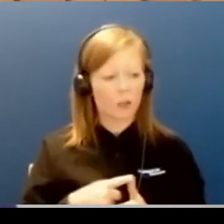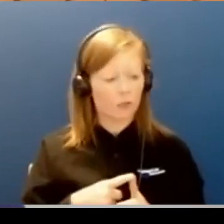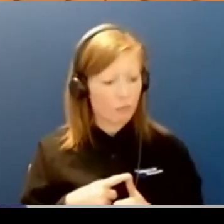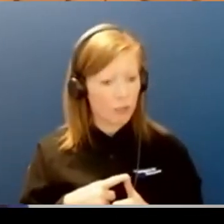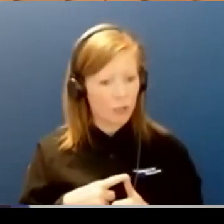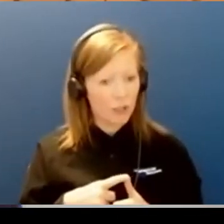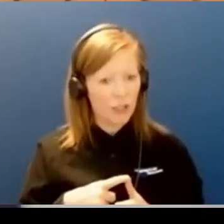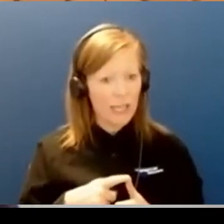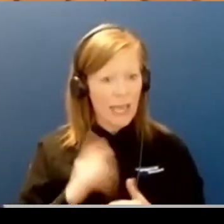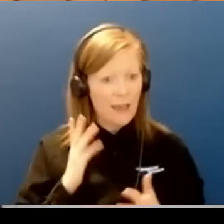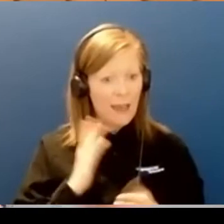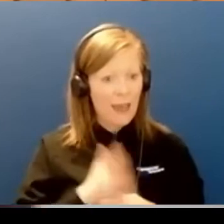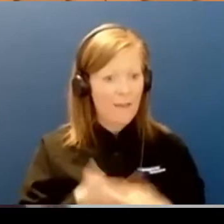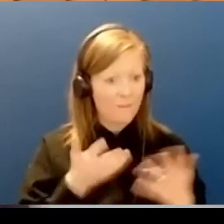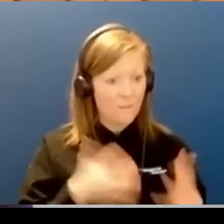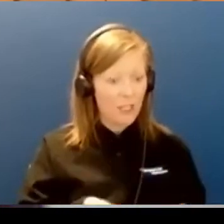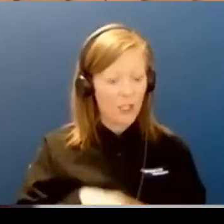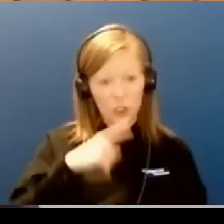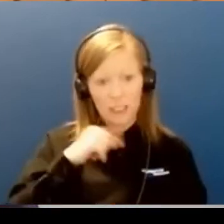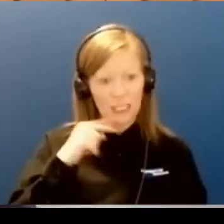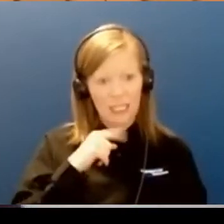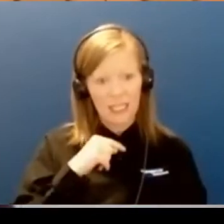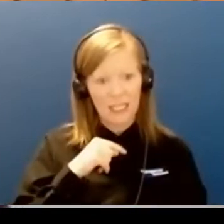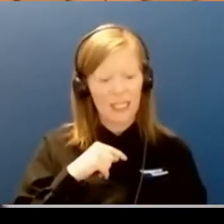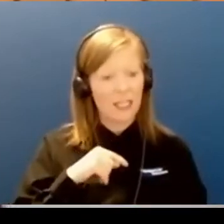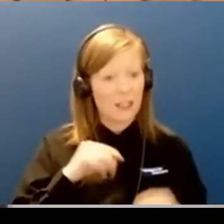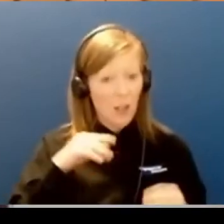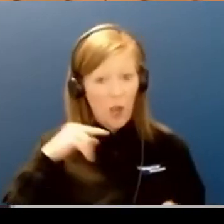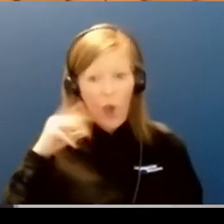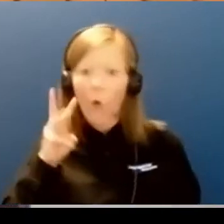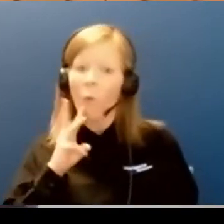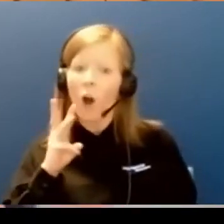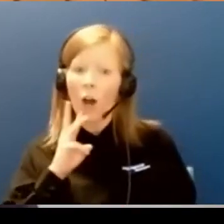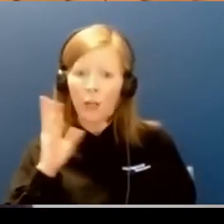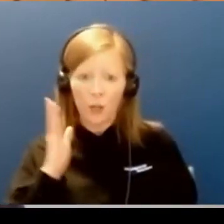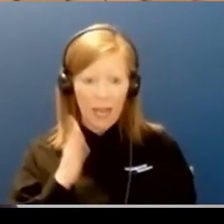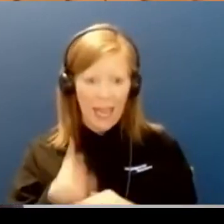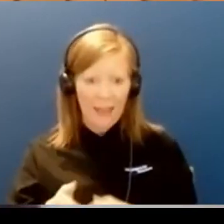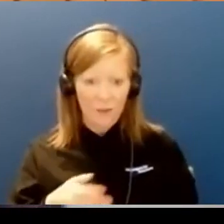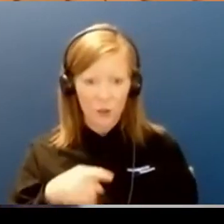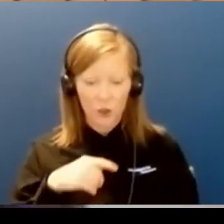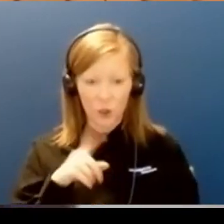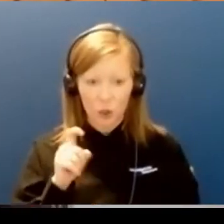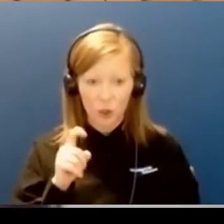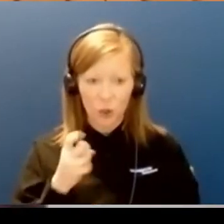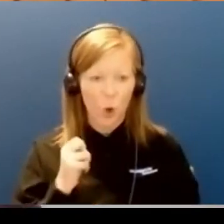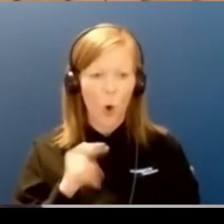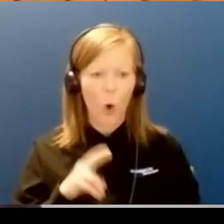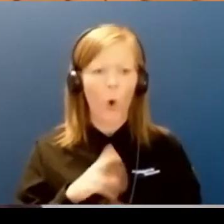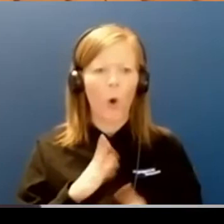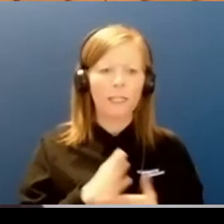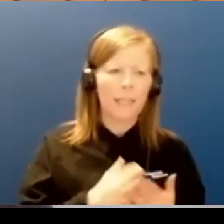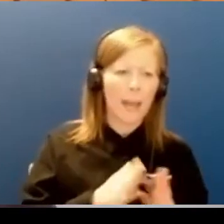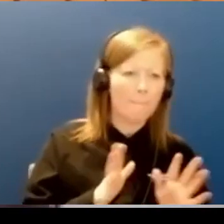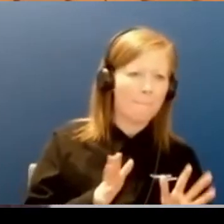with water after they brush, or should they just spit it out and leave the residual in their mouth? Because I see some parents who are concerned about that residual fluoride